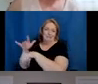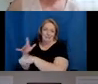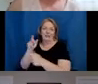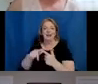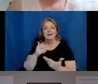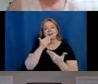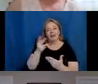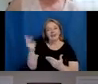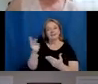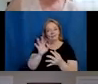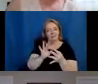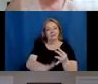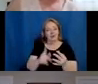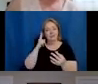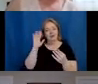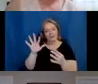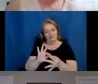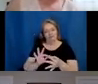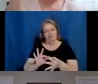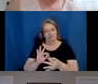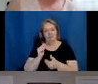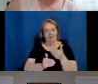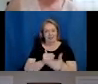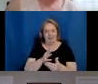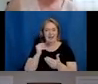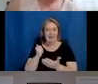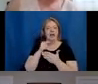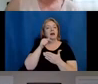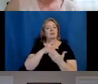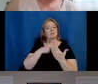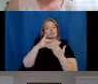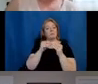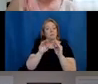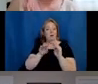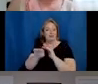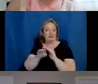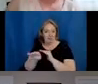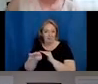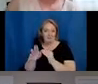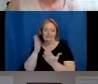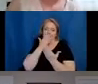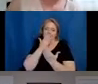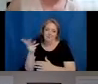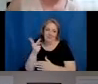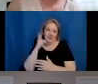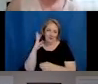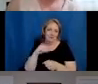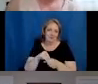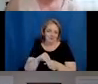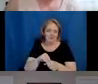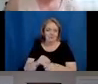and Peter for providing ASL interpretation and helping us make this program more accessible. Thank you so much for being here with us